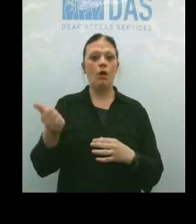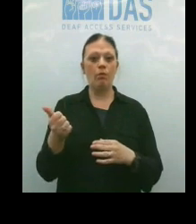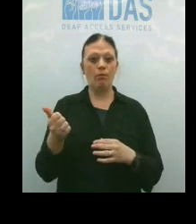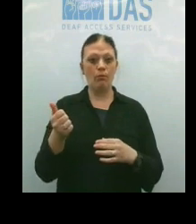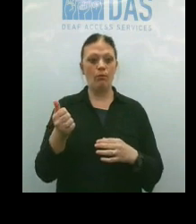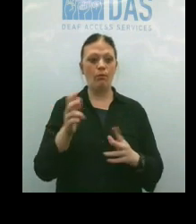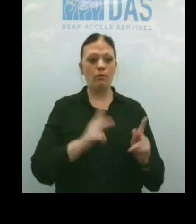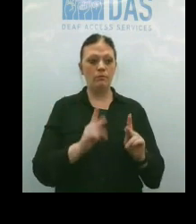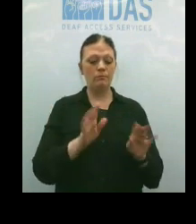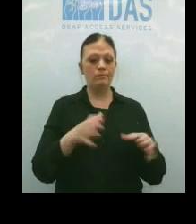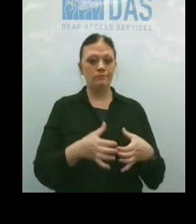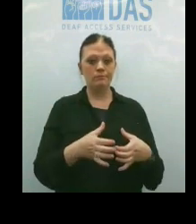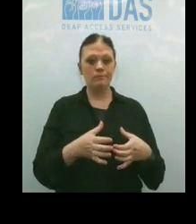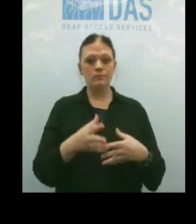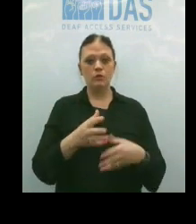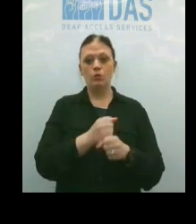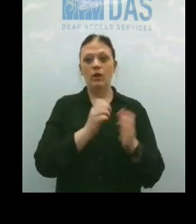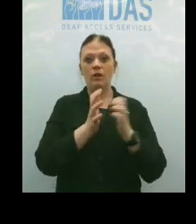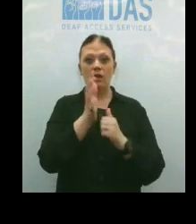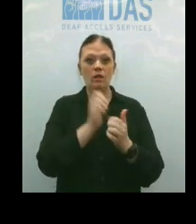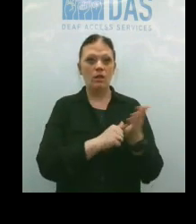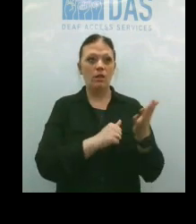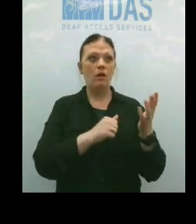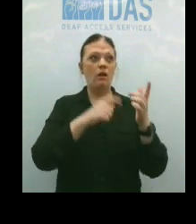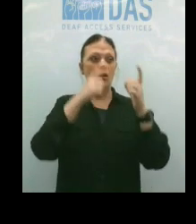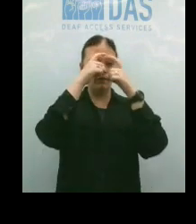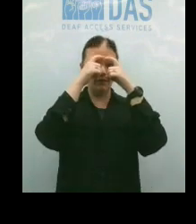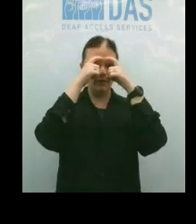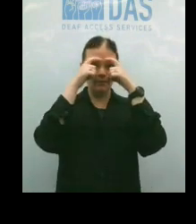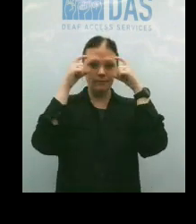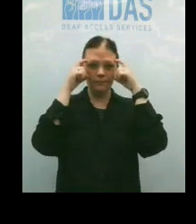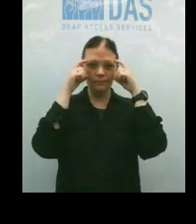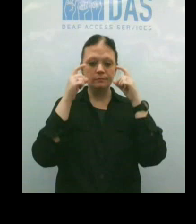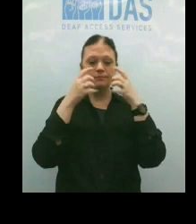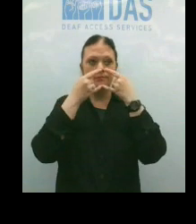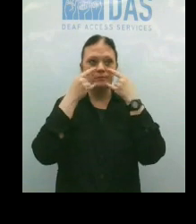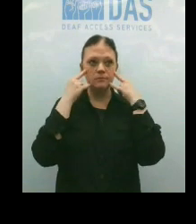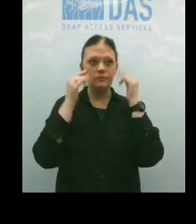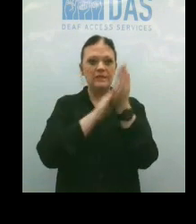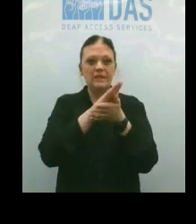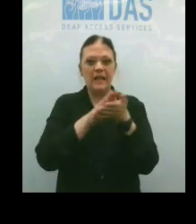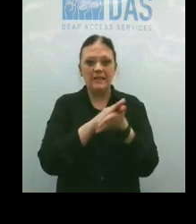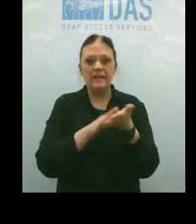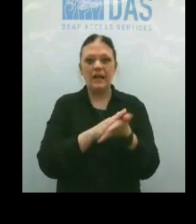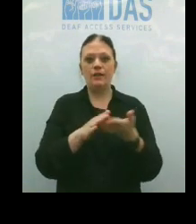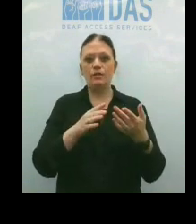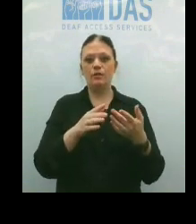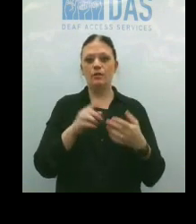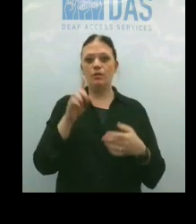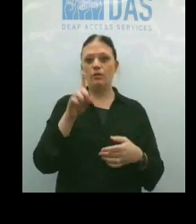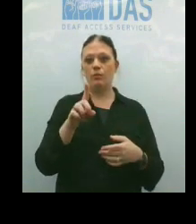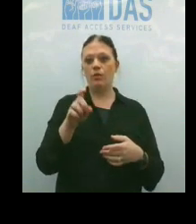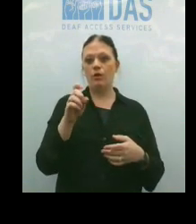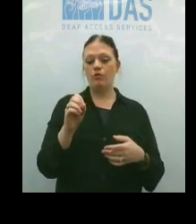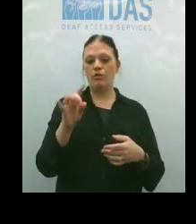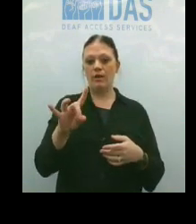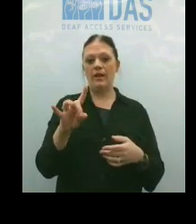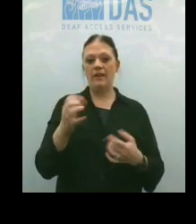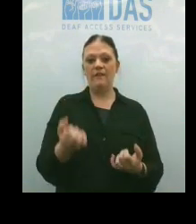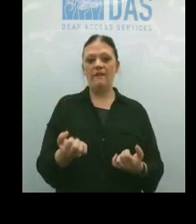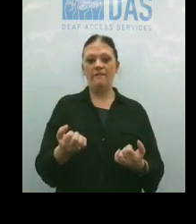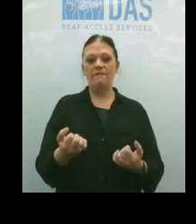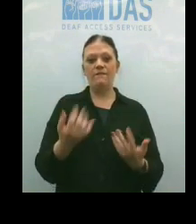get packets of gloves, eye protection, shield, face masks, sanitizers to the 108 fire and